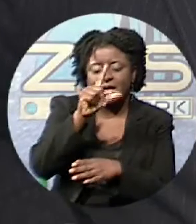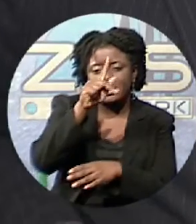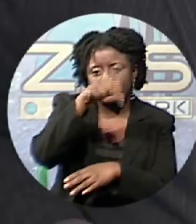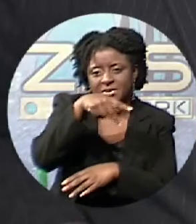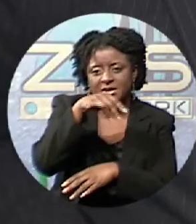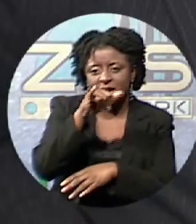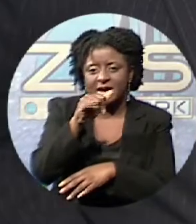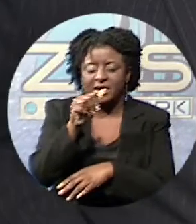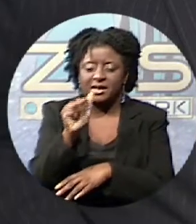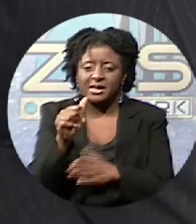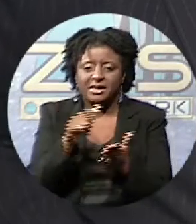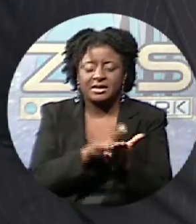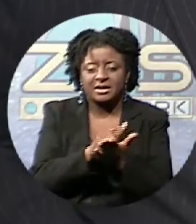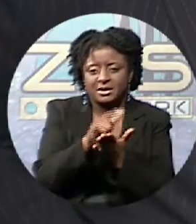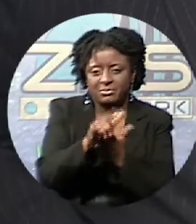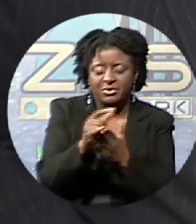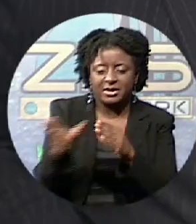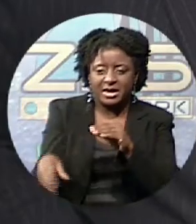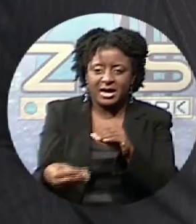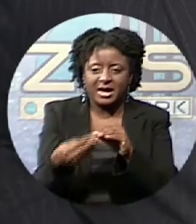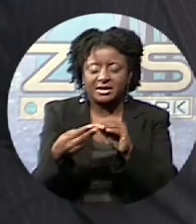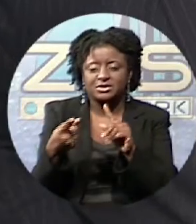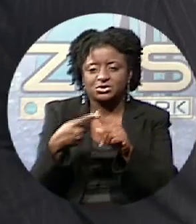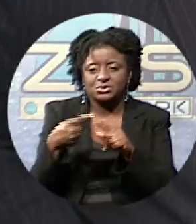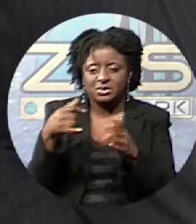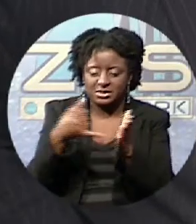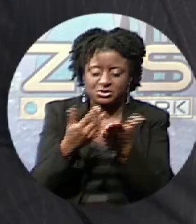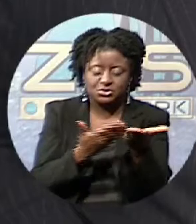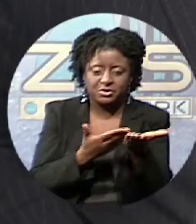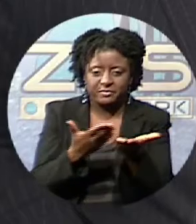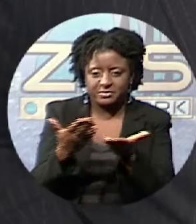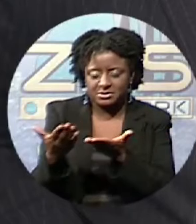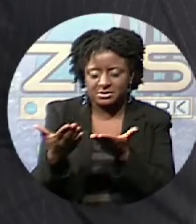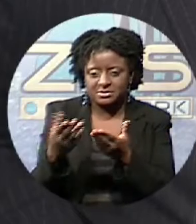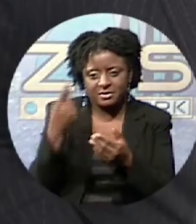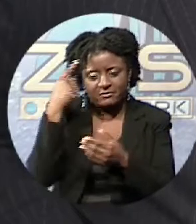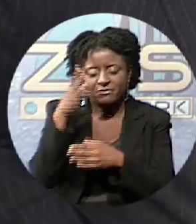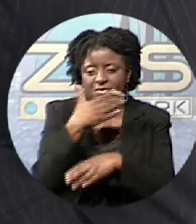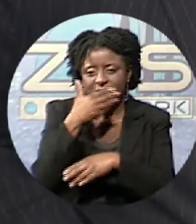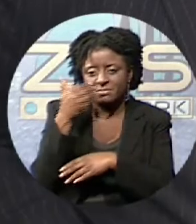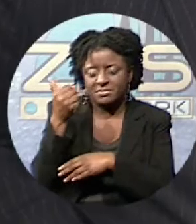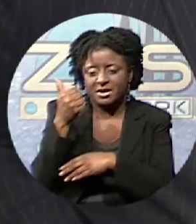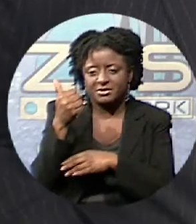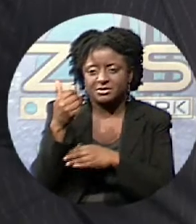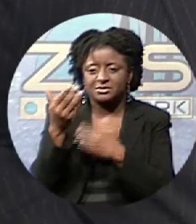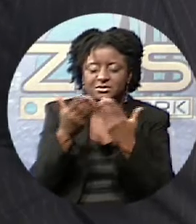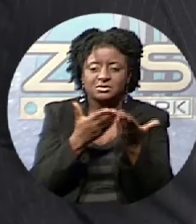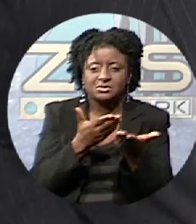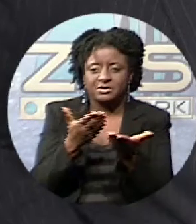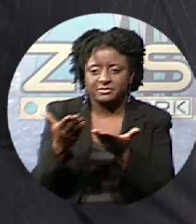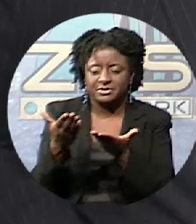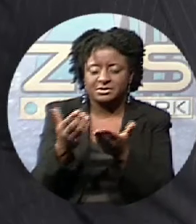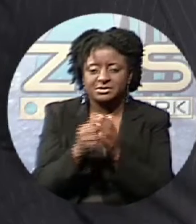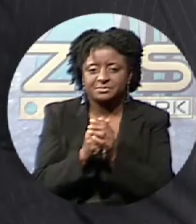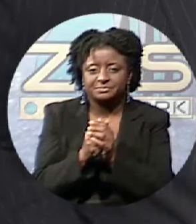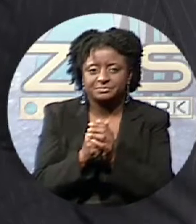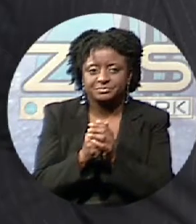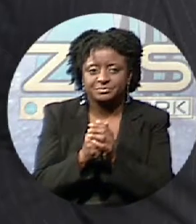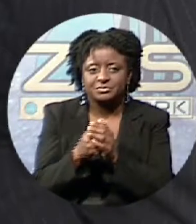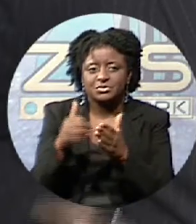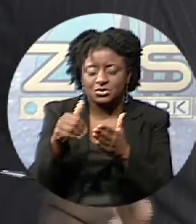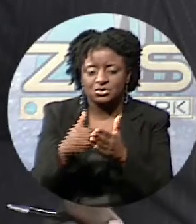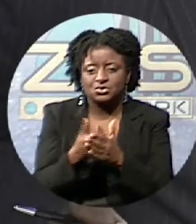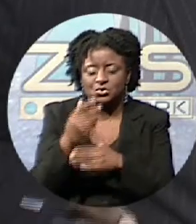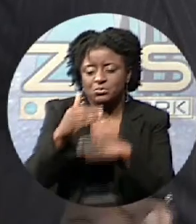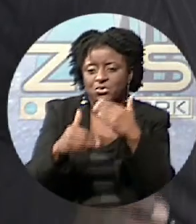new look with services which will make the operation more efficient. Yesterday, new passport processing kiosks were launched with the aim